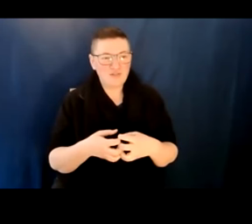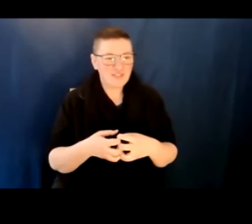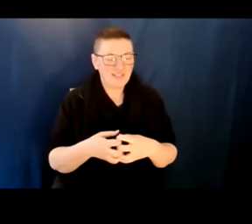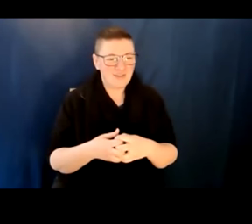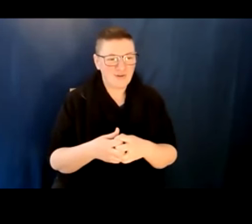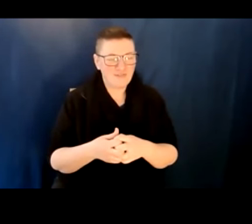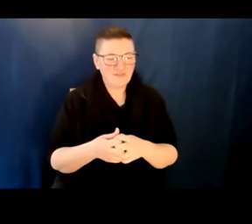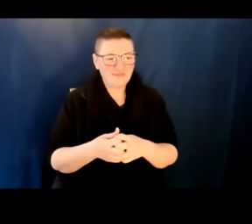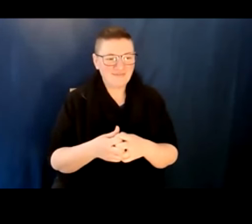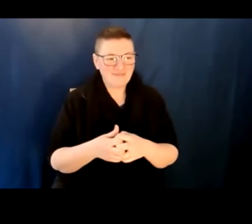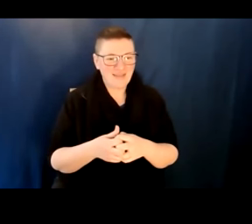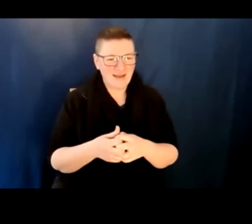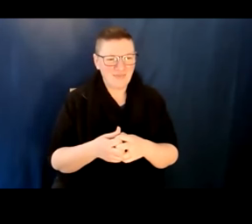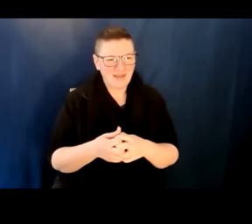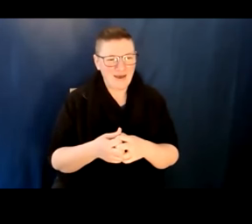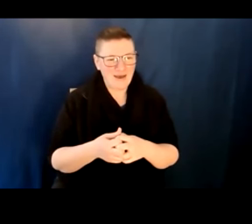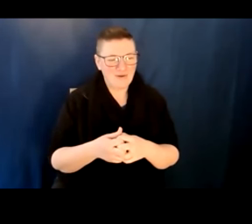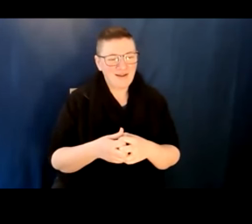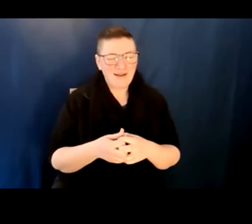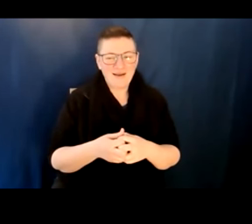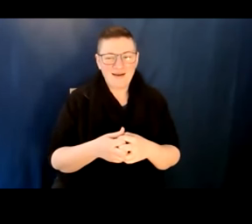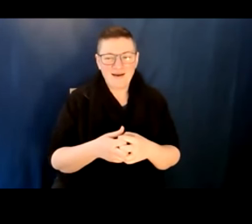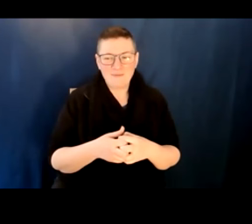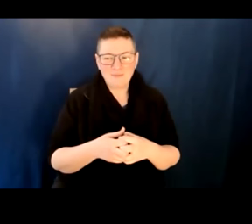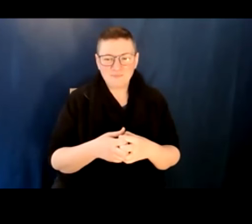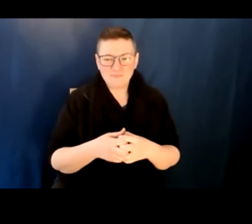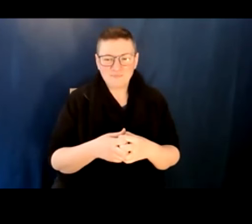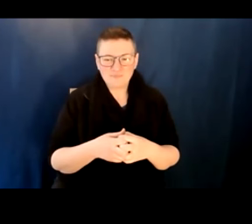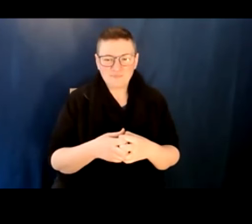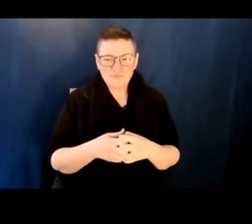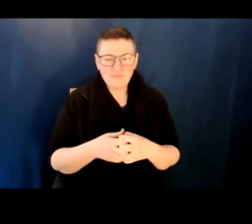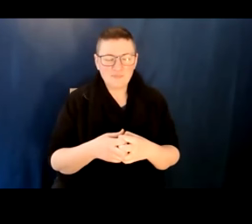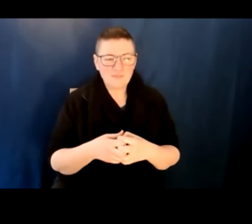are interesting to sort of think about.